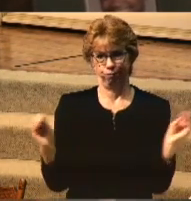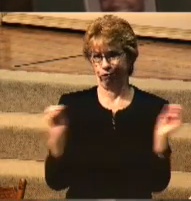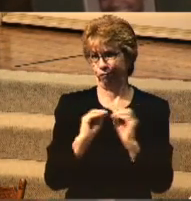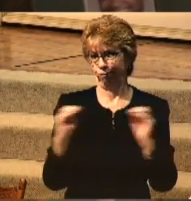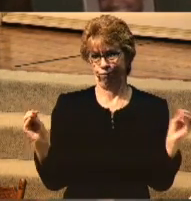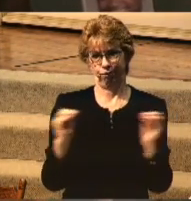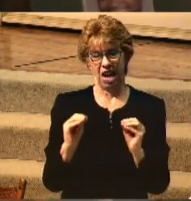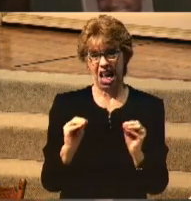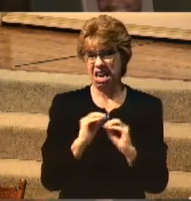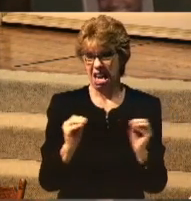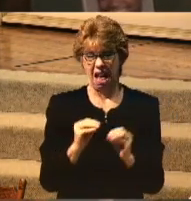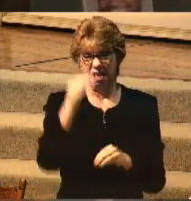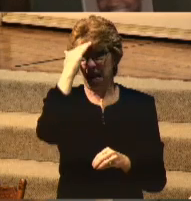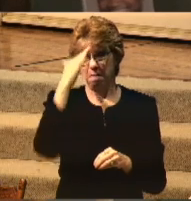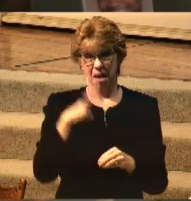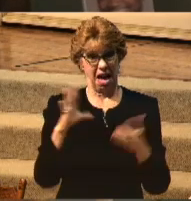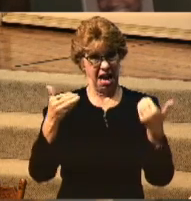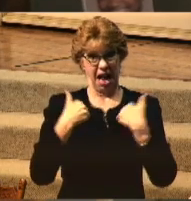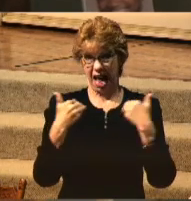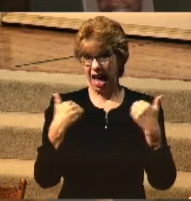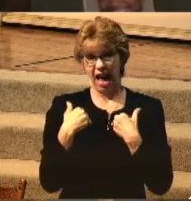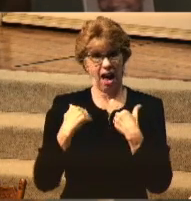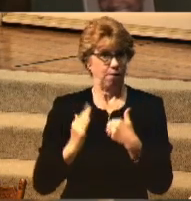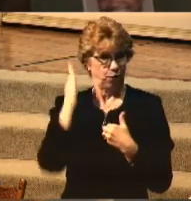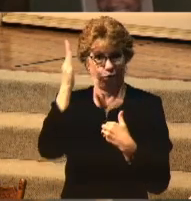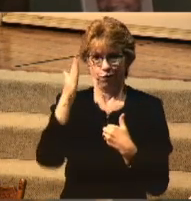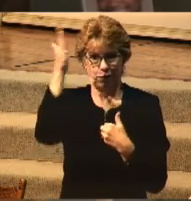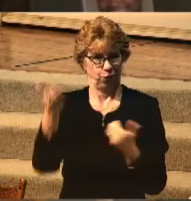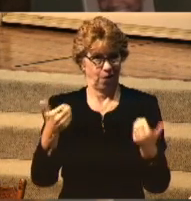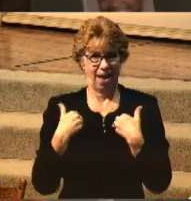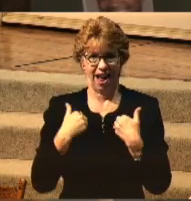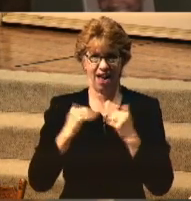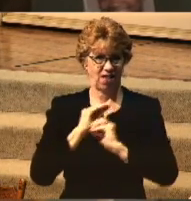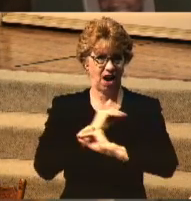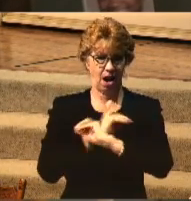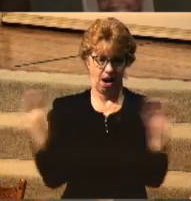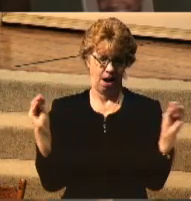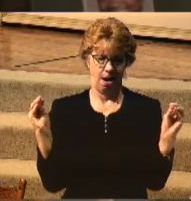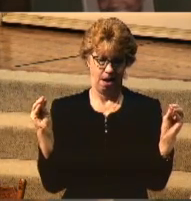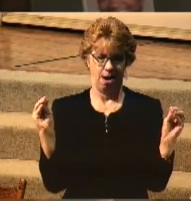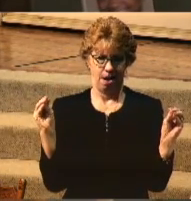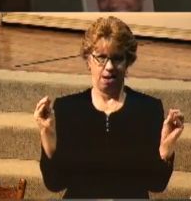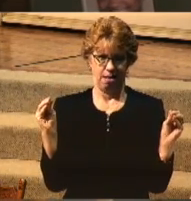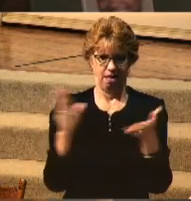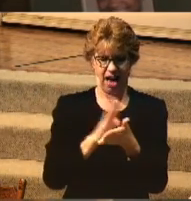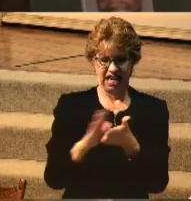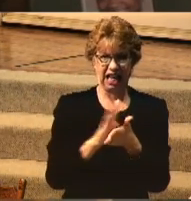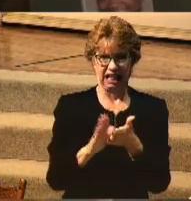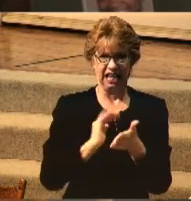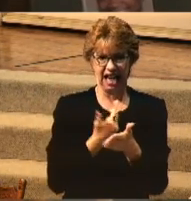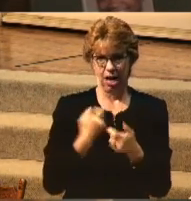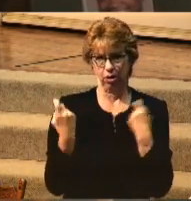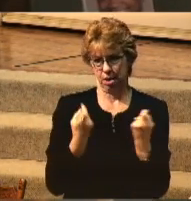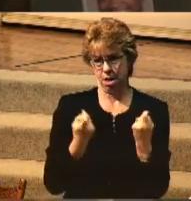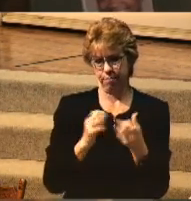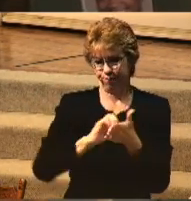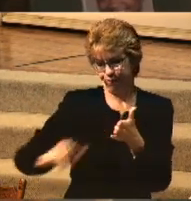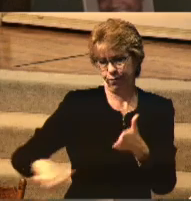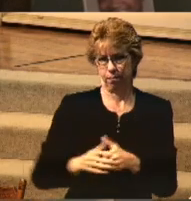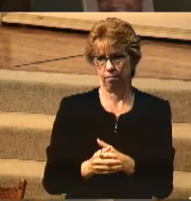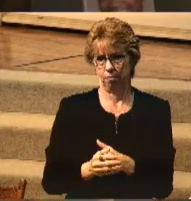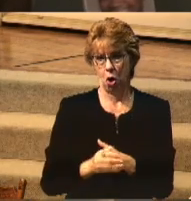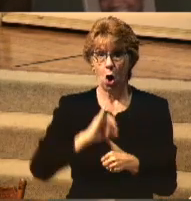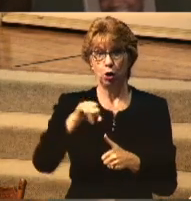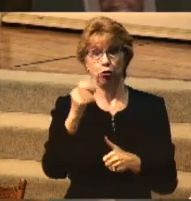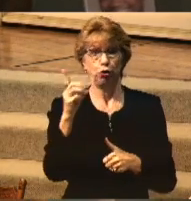mankind has or ever will have that can wash away our sin. He thought he could just do away